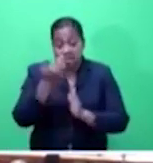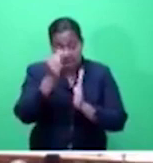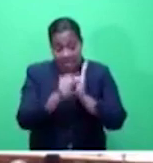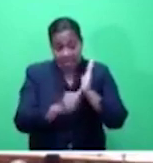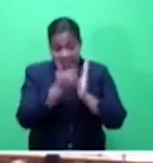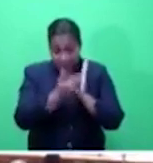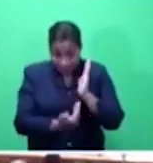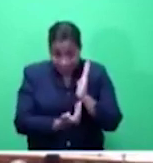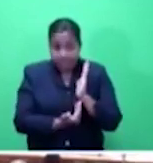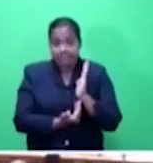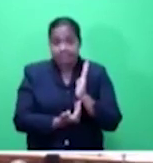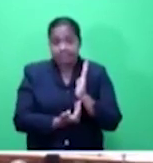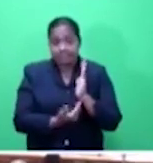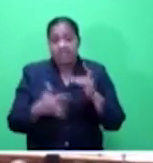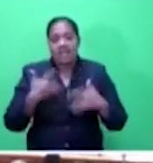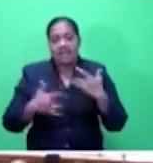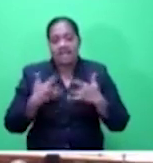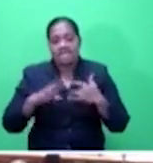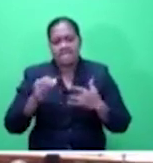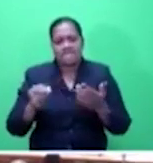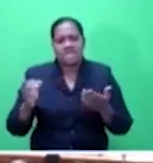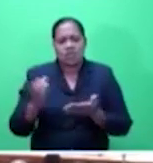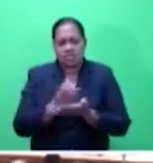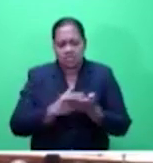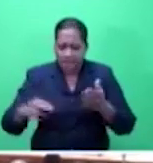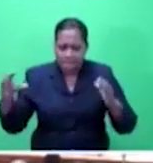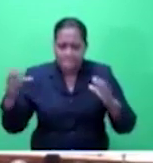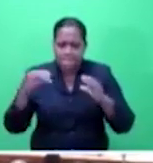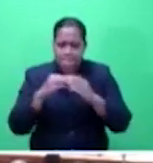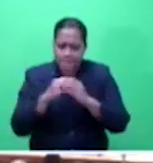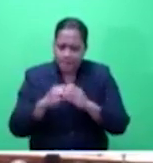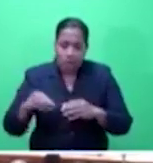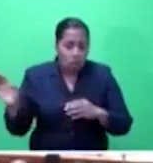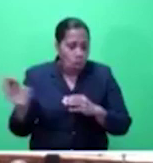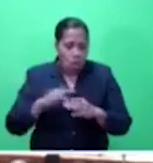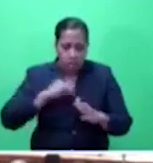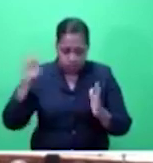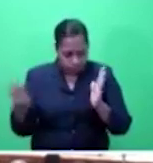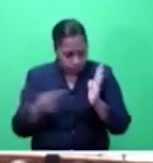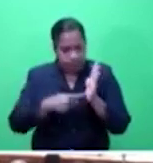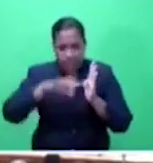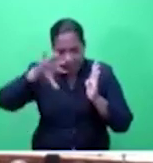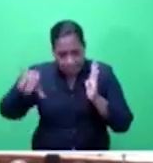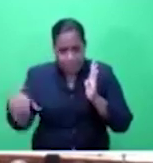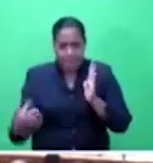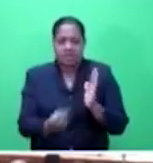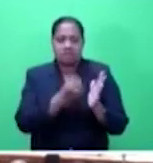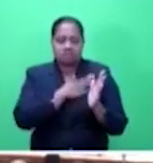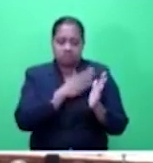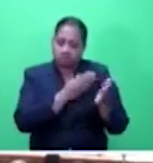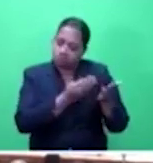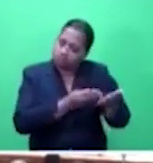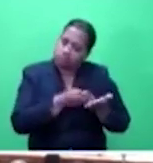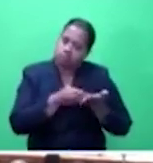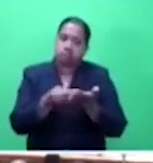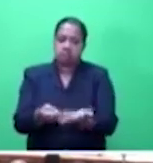companies, licensed credit institutions and banks are all mandated to go the extra mile for their customers in times of hardship. We've